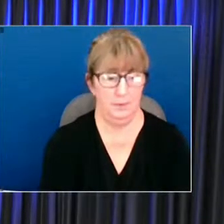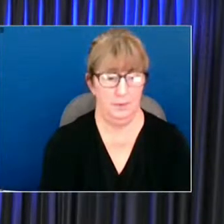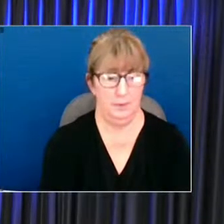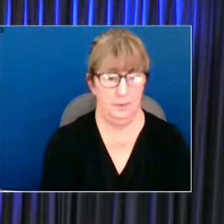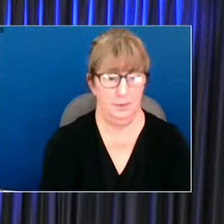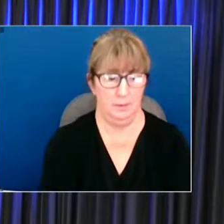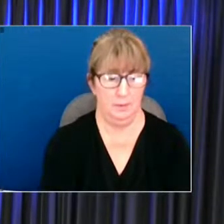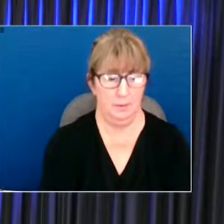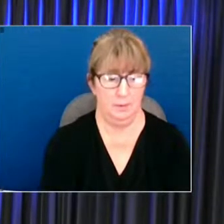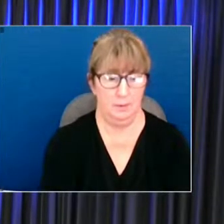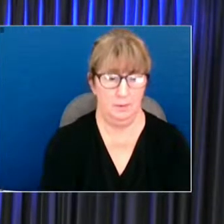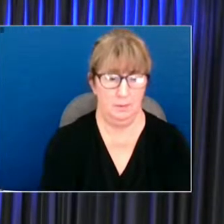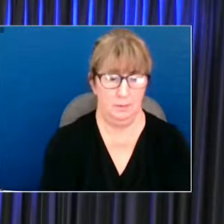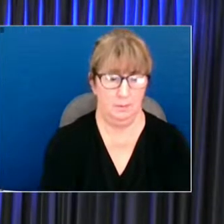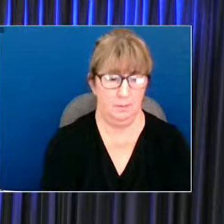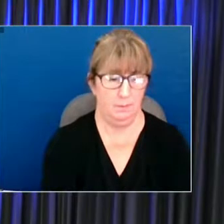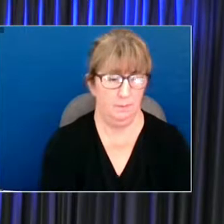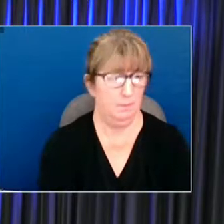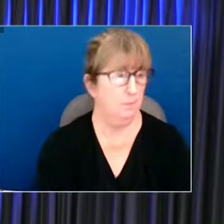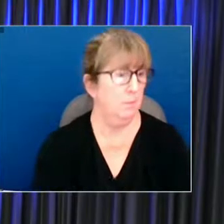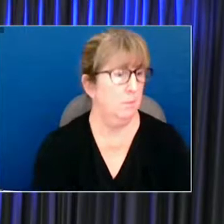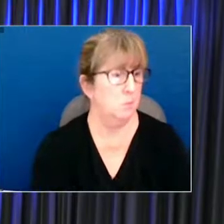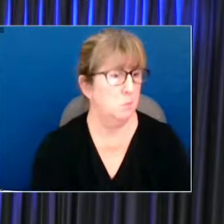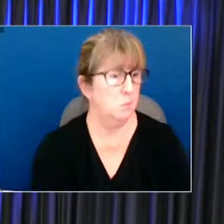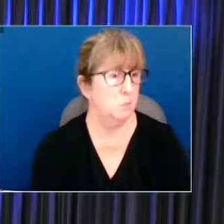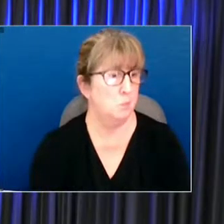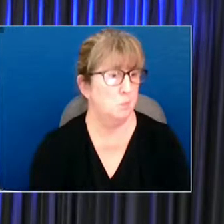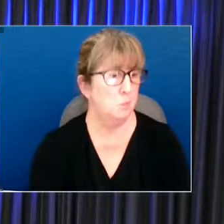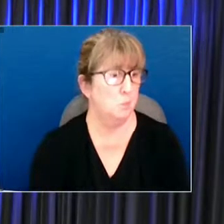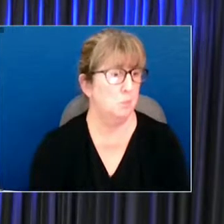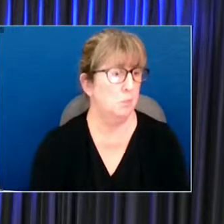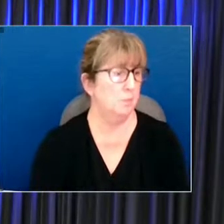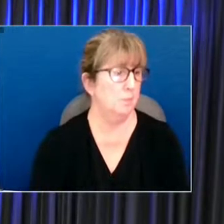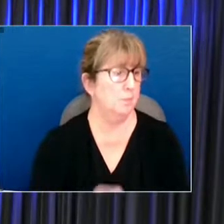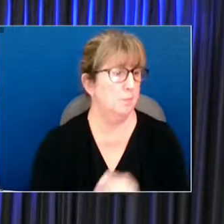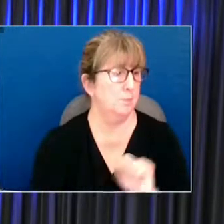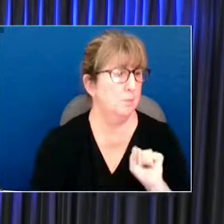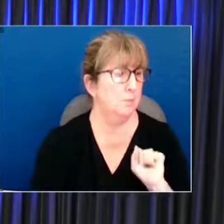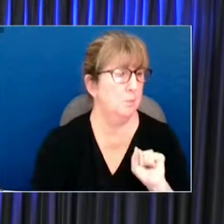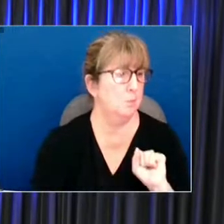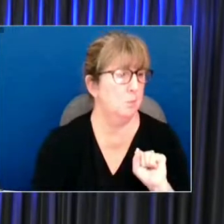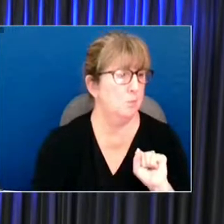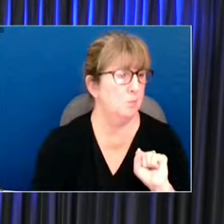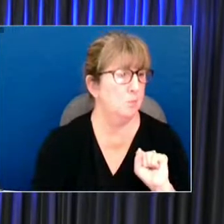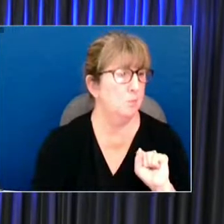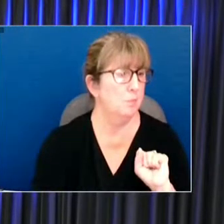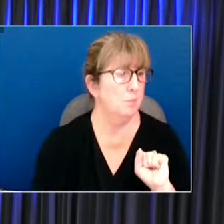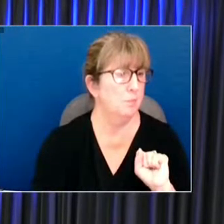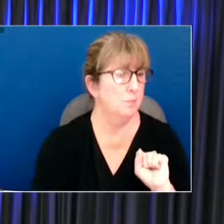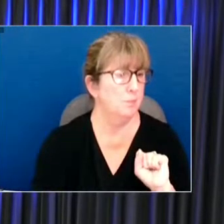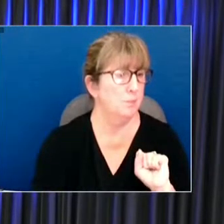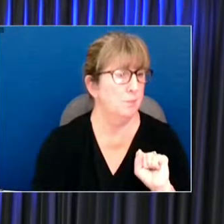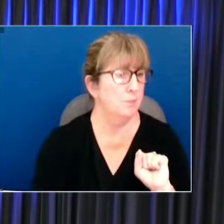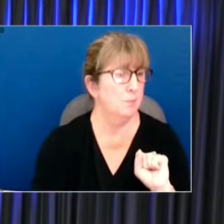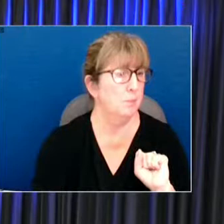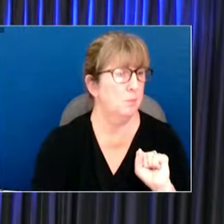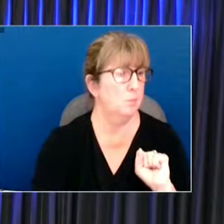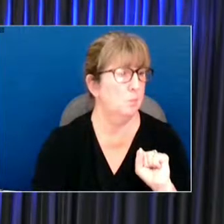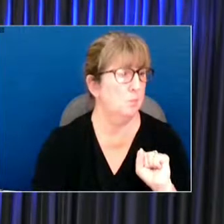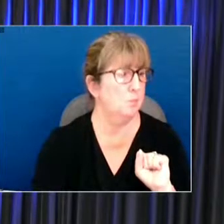Granicus feed, and I've got the CC that says, sorry, it was checked off, disregard.